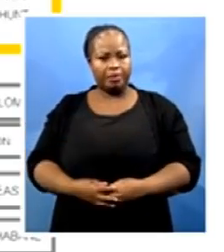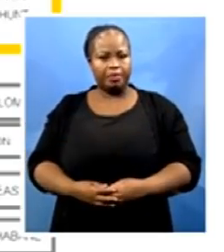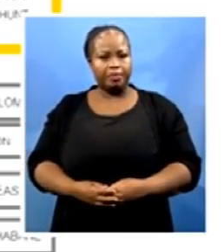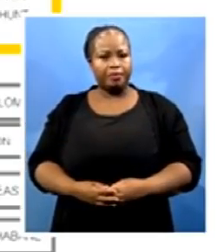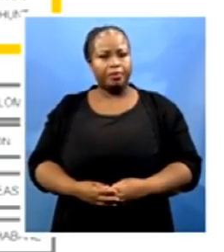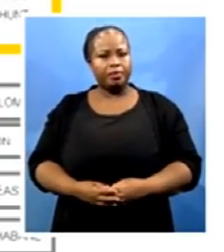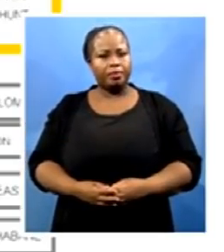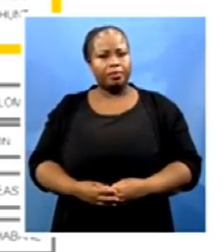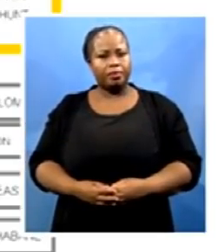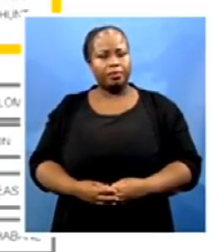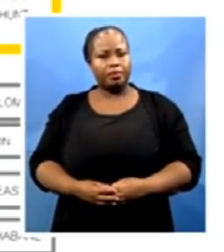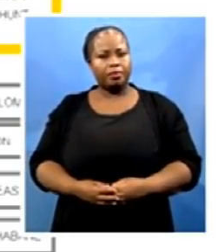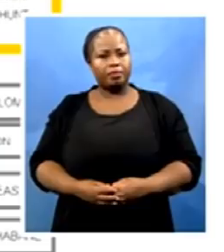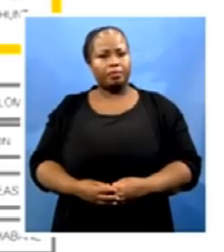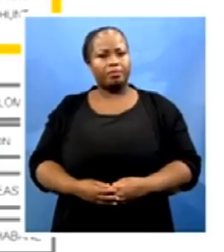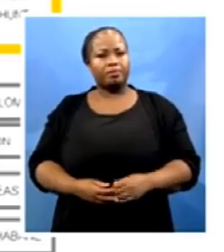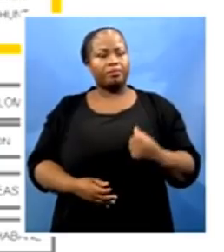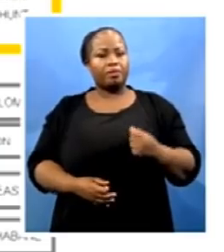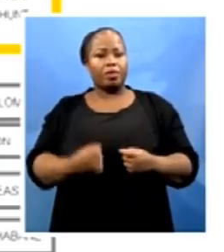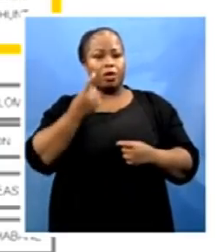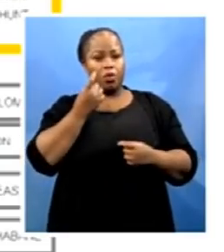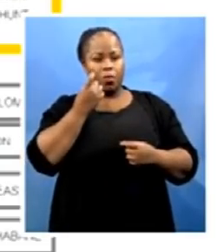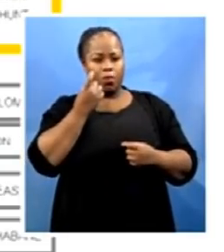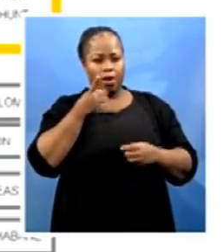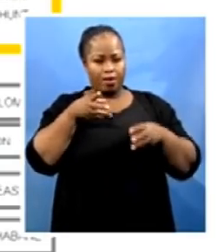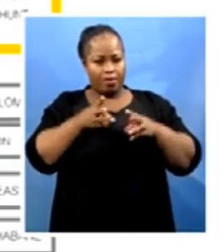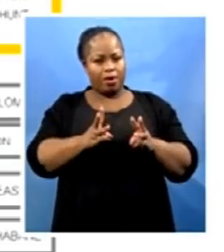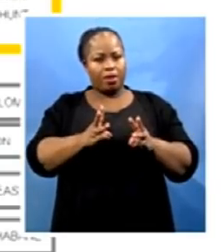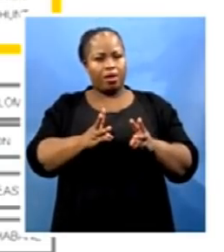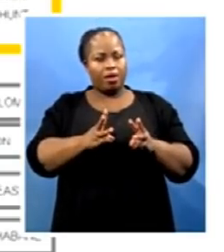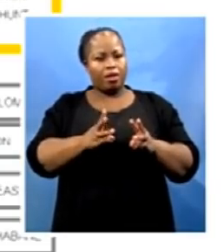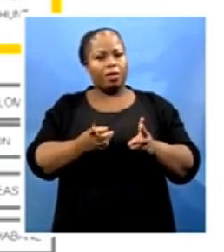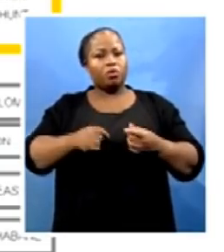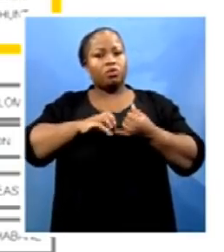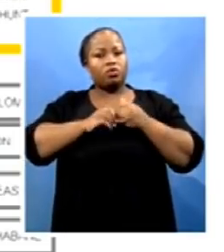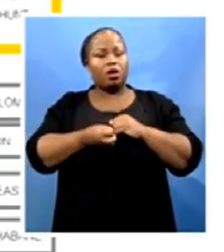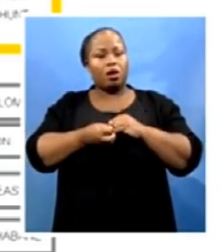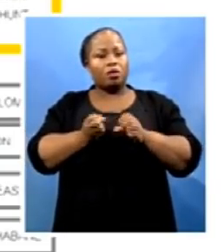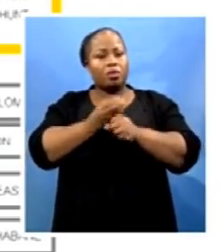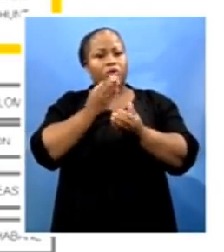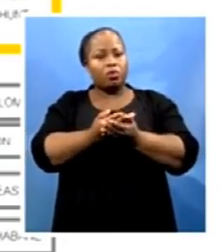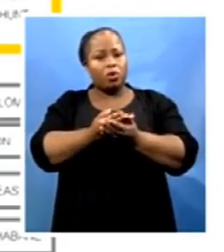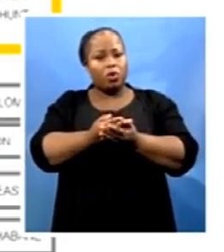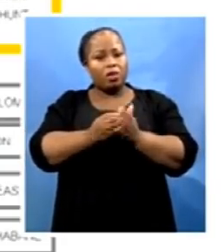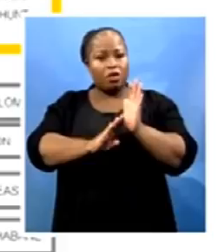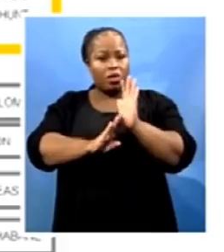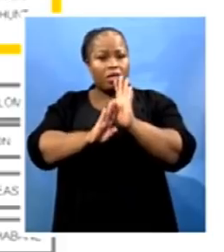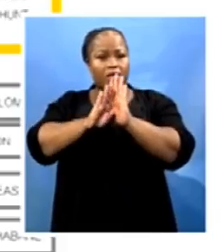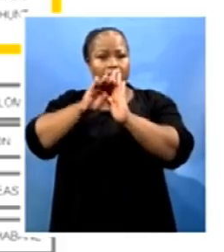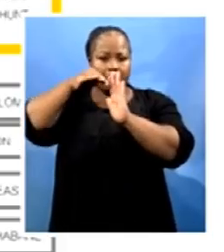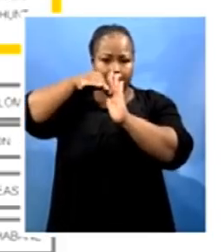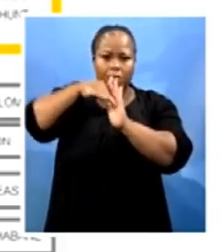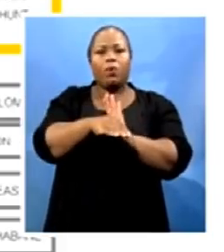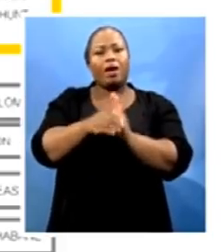key catalysts in our ability to flatten the curve and combat the spread of